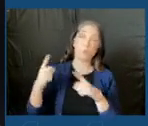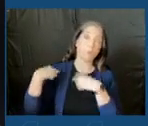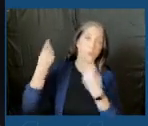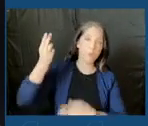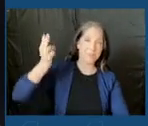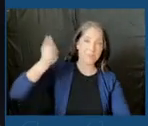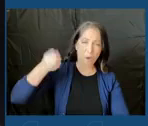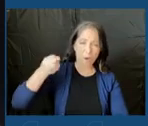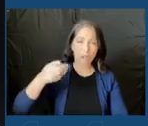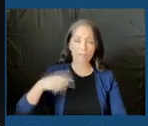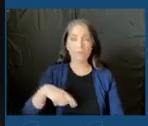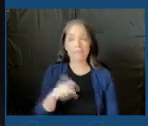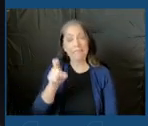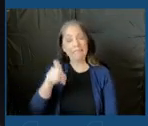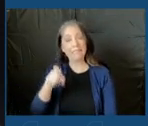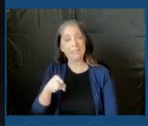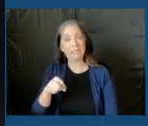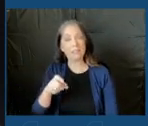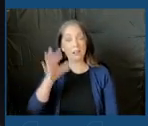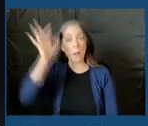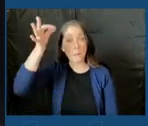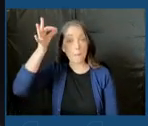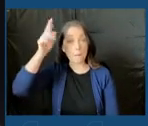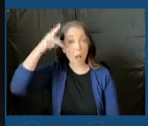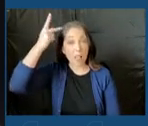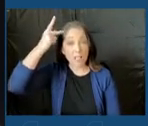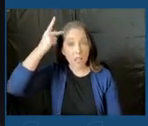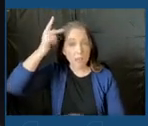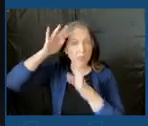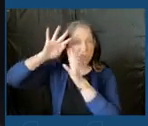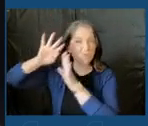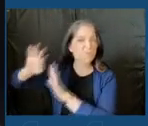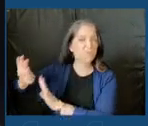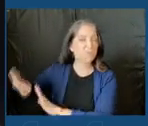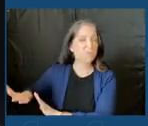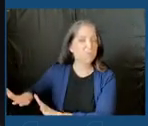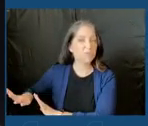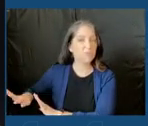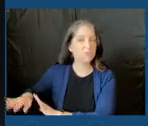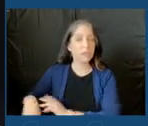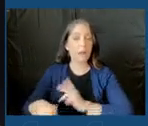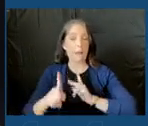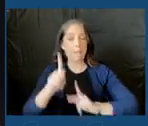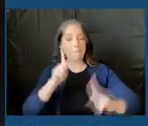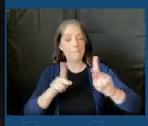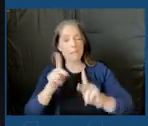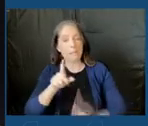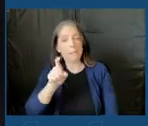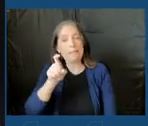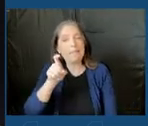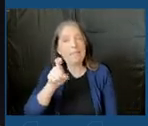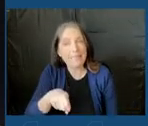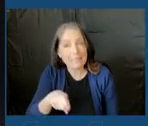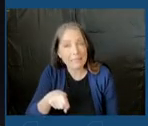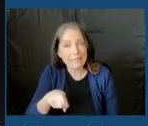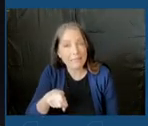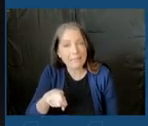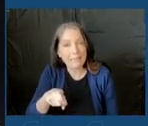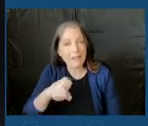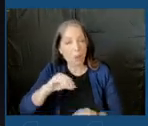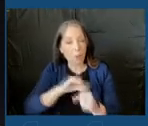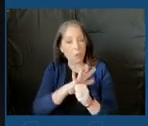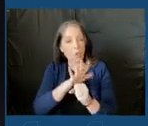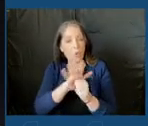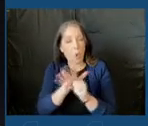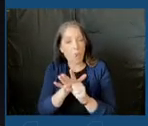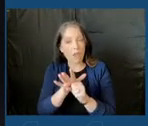the politics for the moment. People are in real need. We are dying from COVID. COVID is